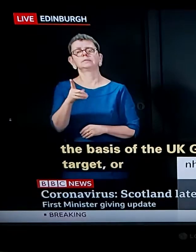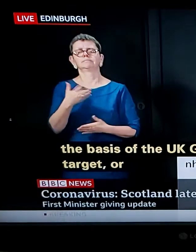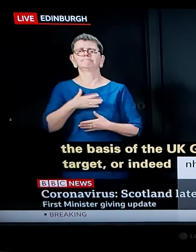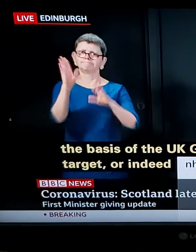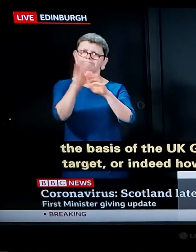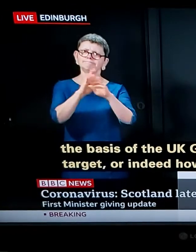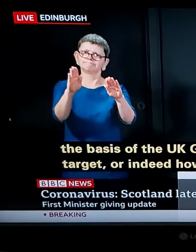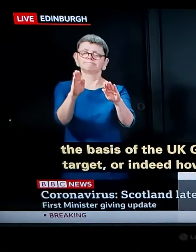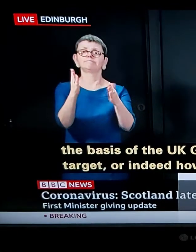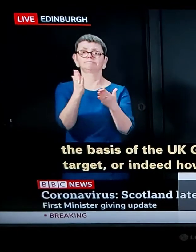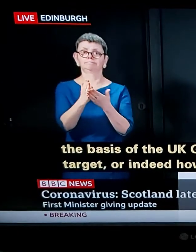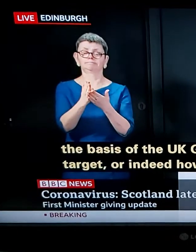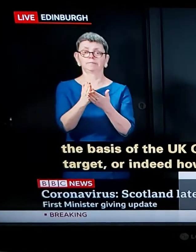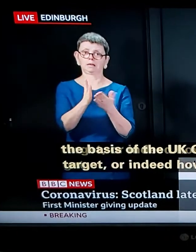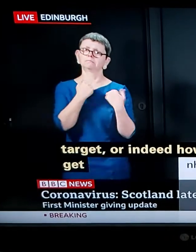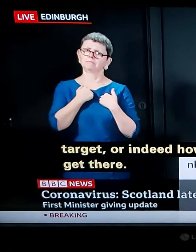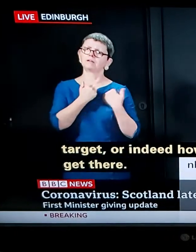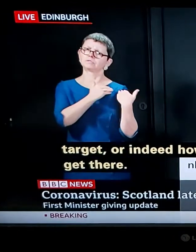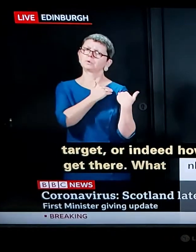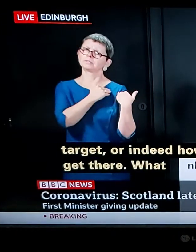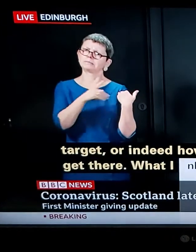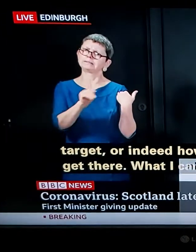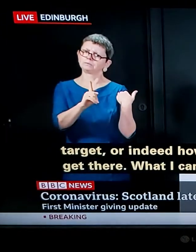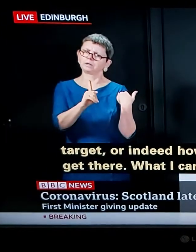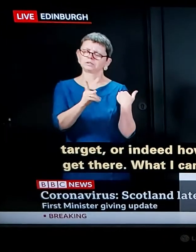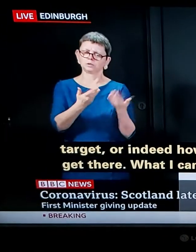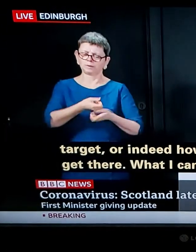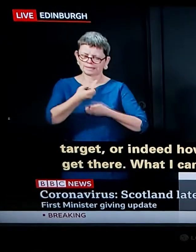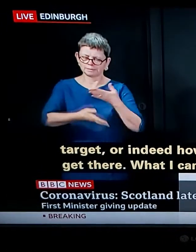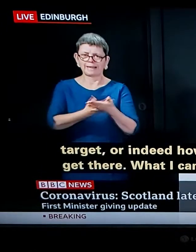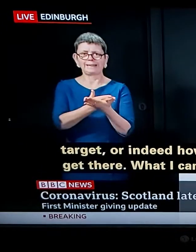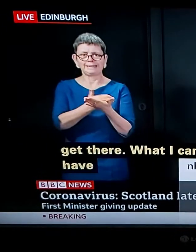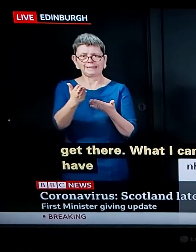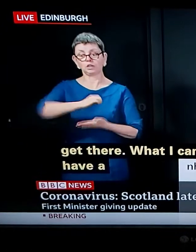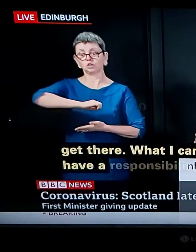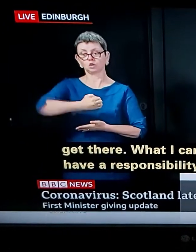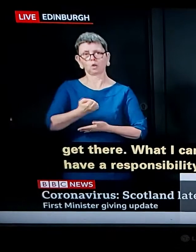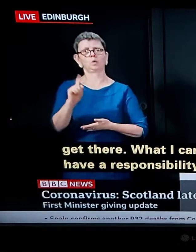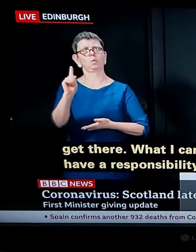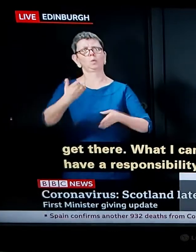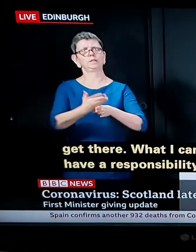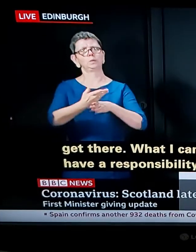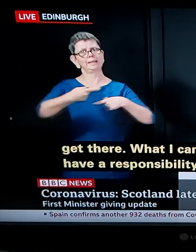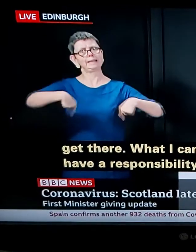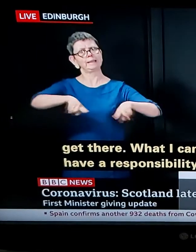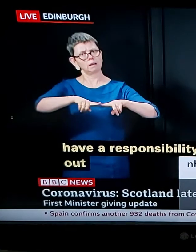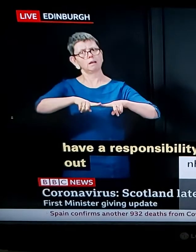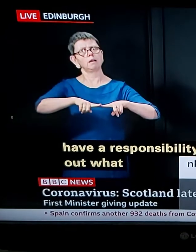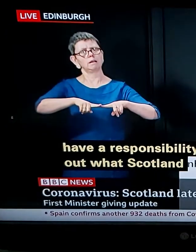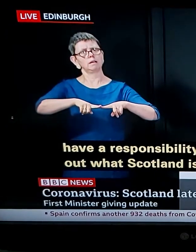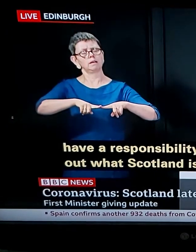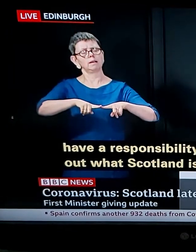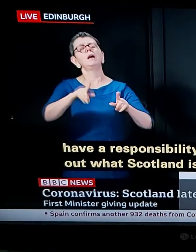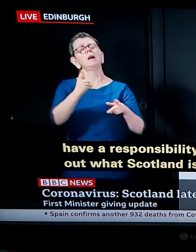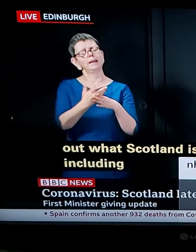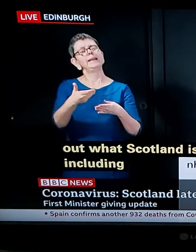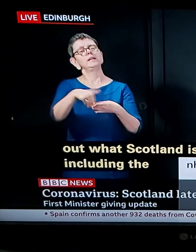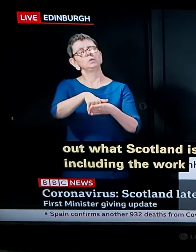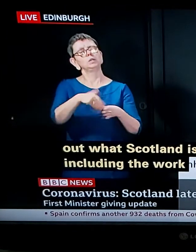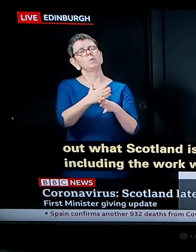indeed what I have a responsibility to do, is set out what Scotland is doing, including the work we are doing with the UK